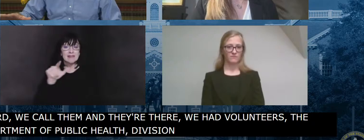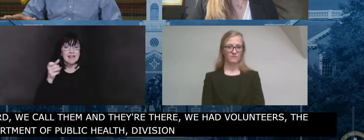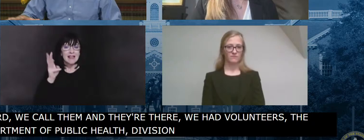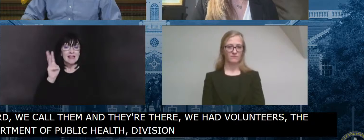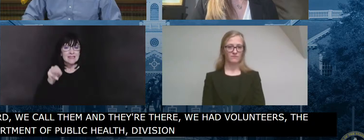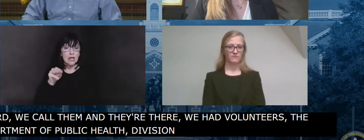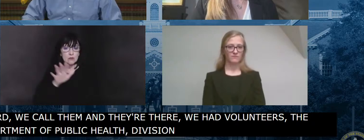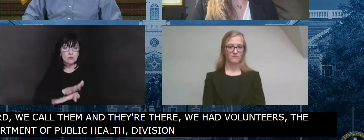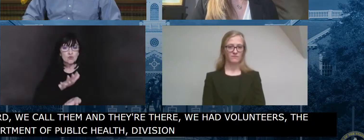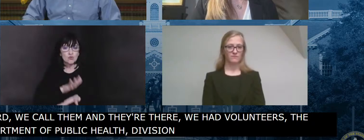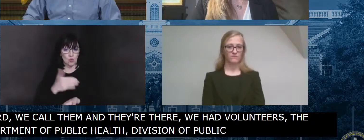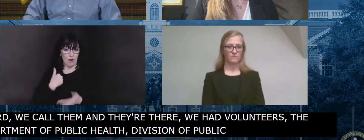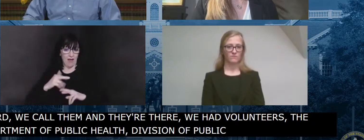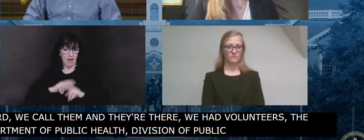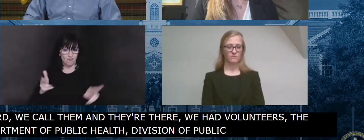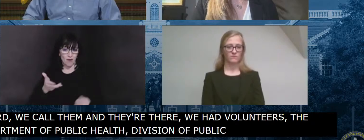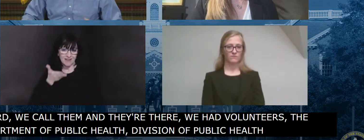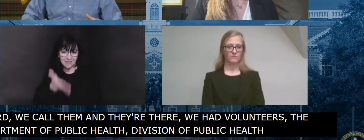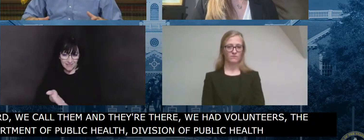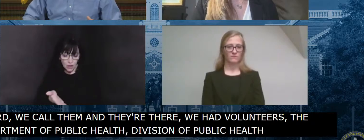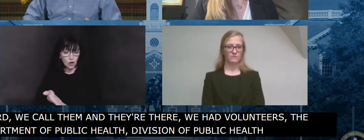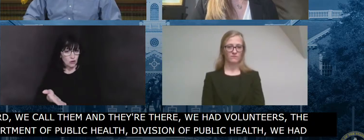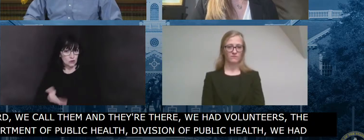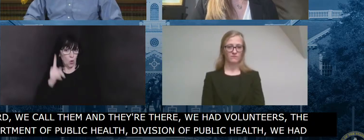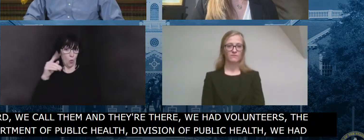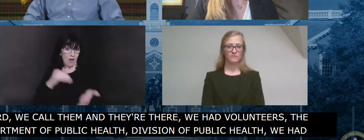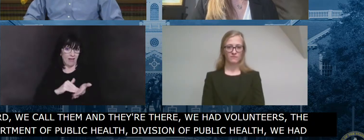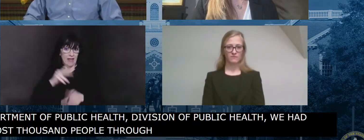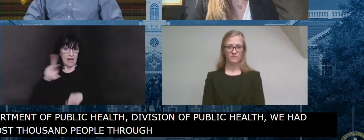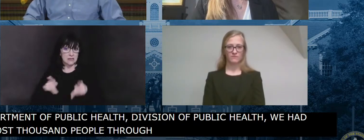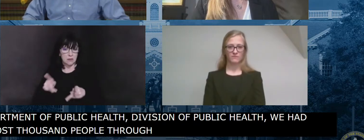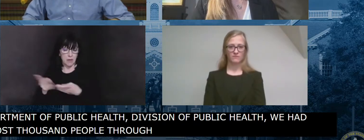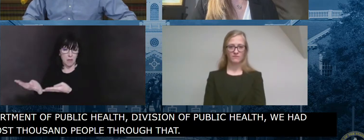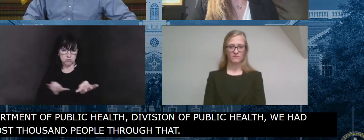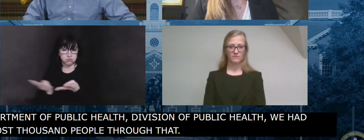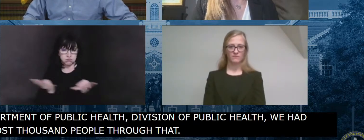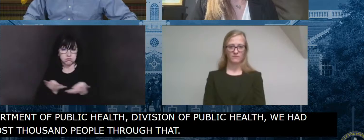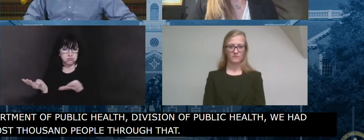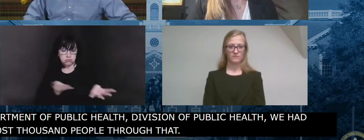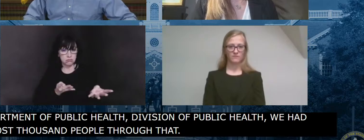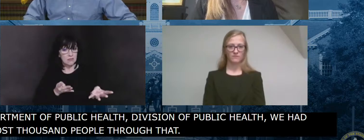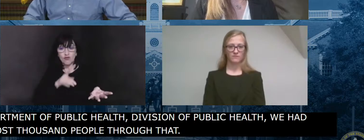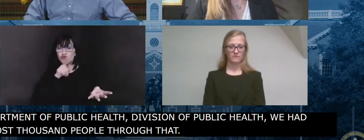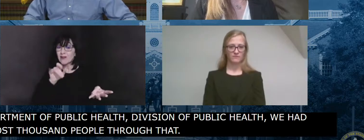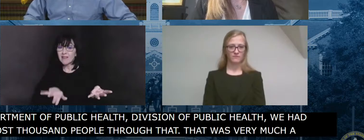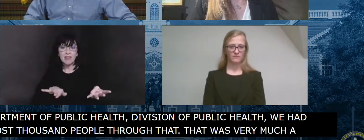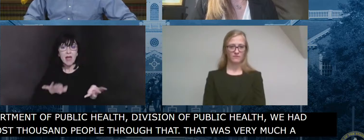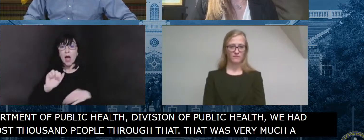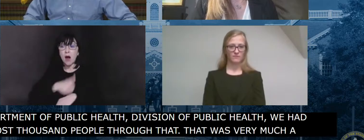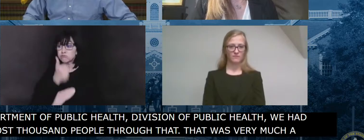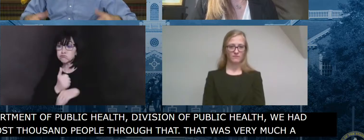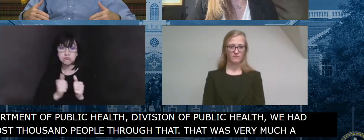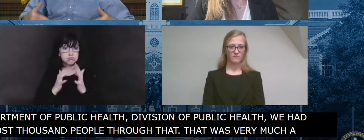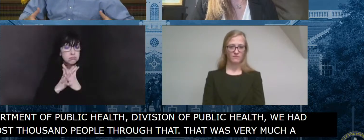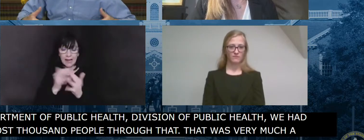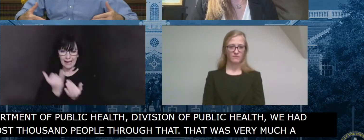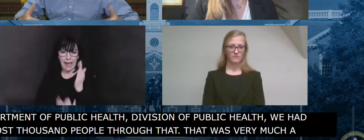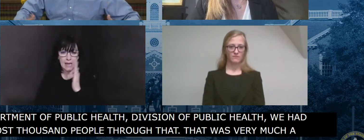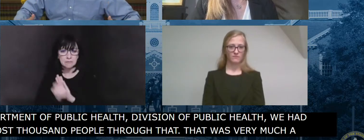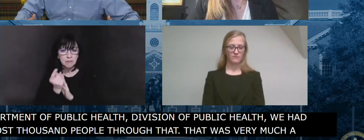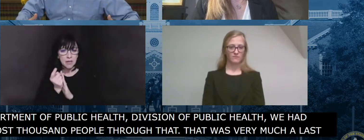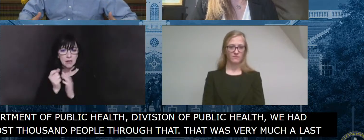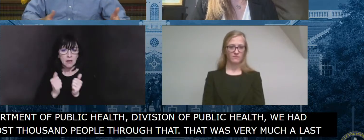almost 1,000 people through that. That was very much a last minute thing. But